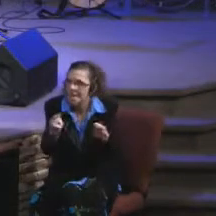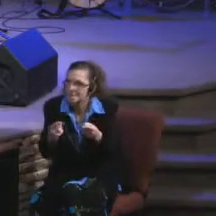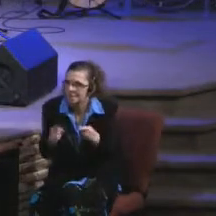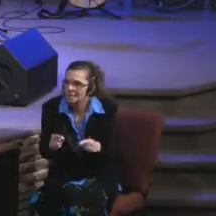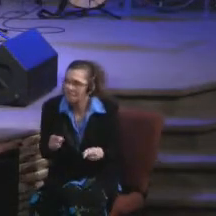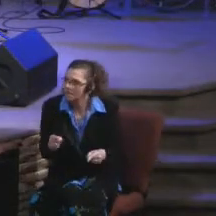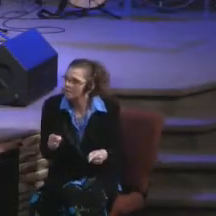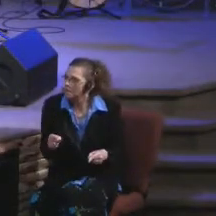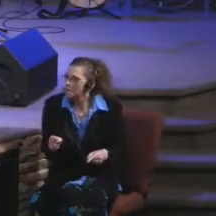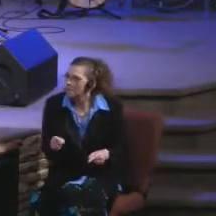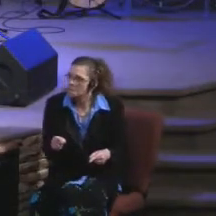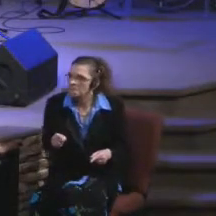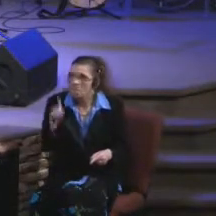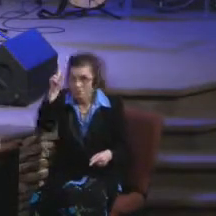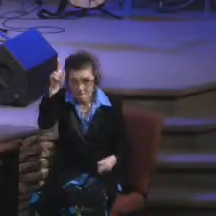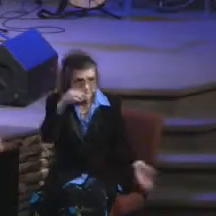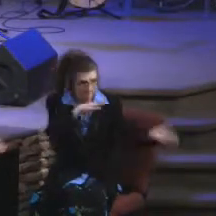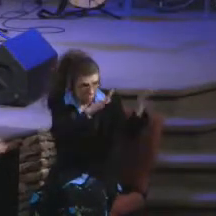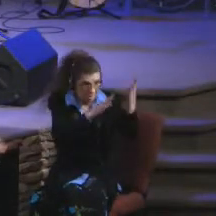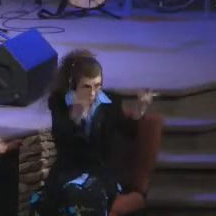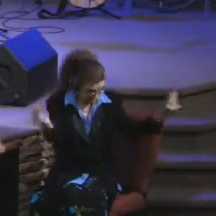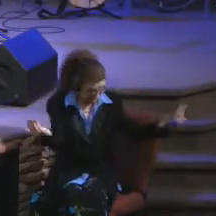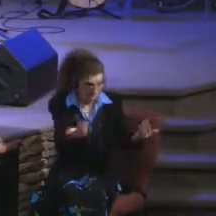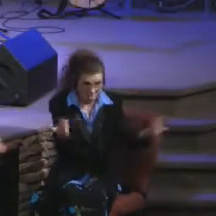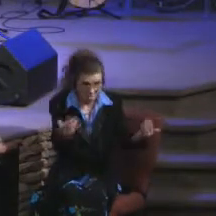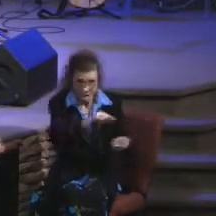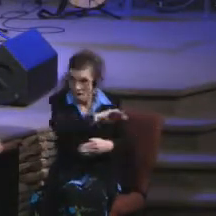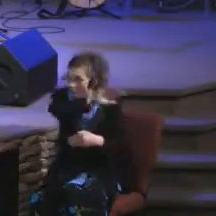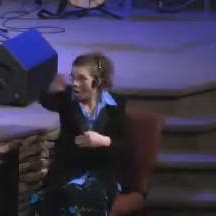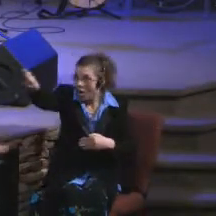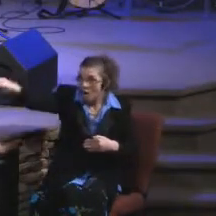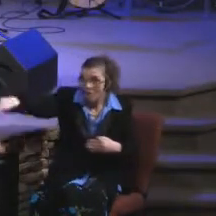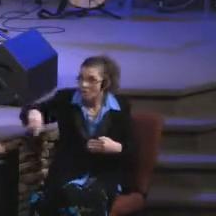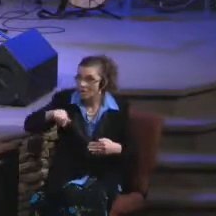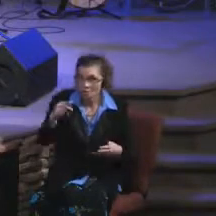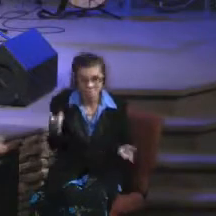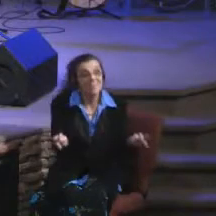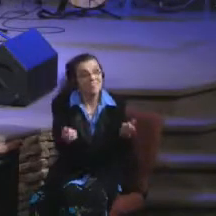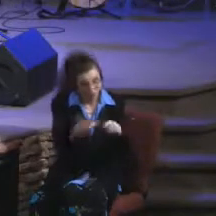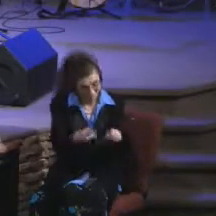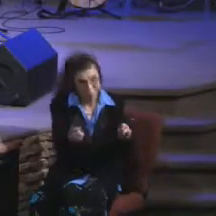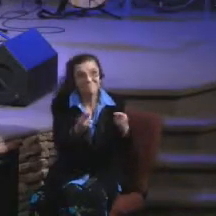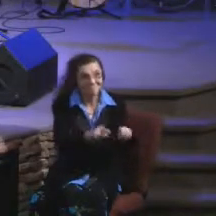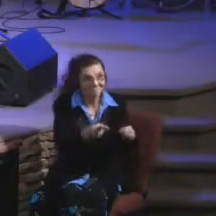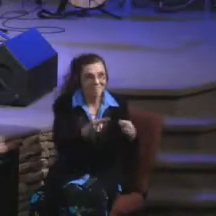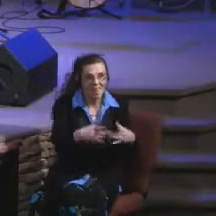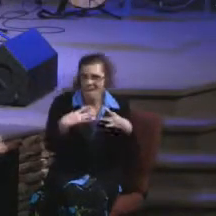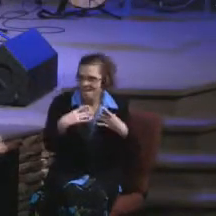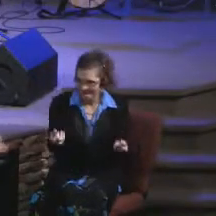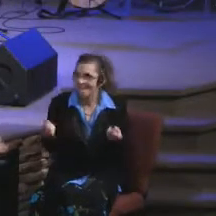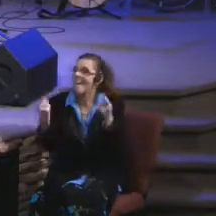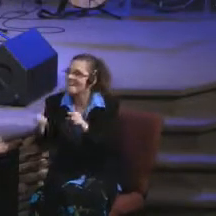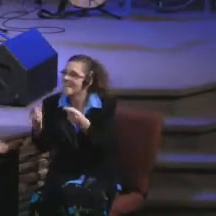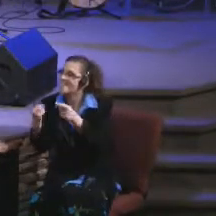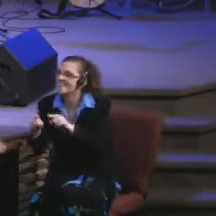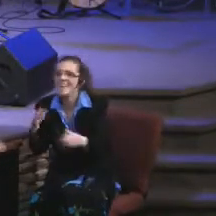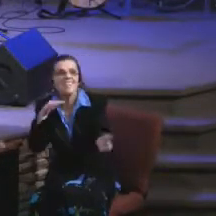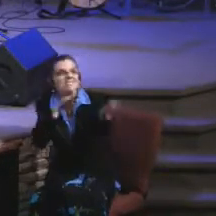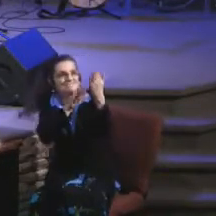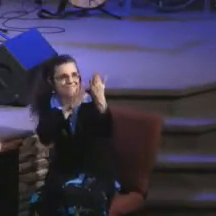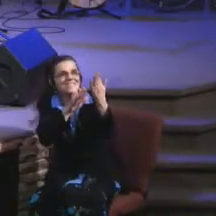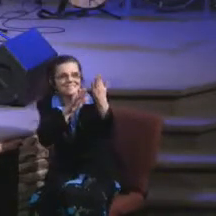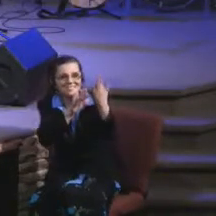because listen, when his presence is in the house, amen, all of those things can't help but happen, amen. Healing has to happen in the presence of